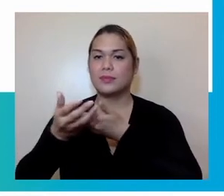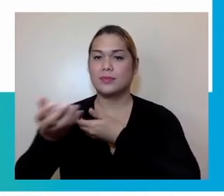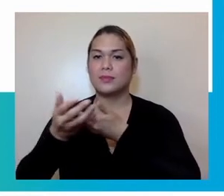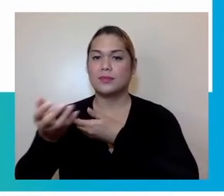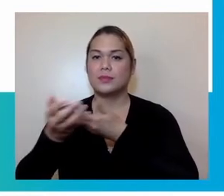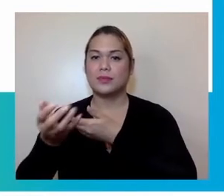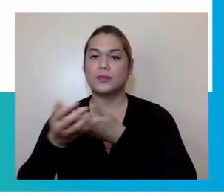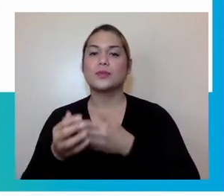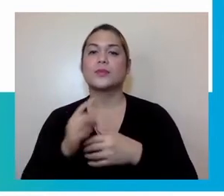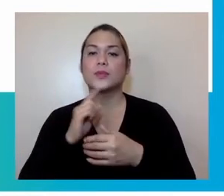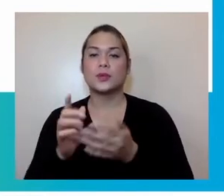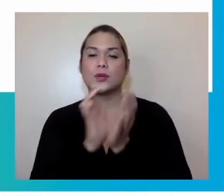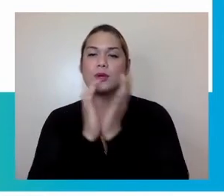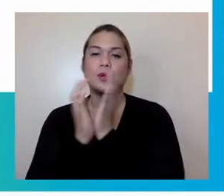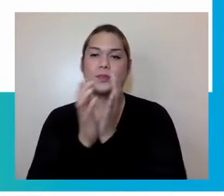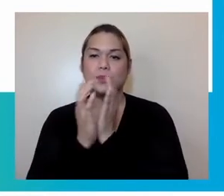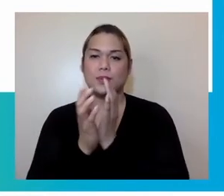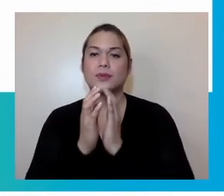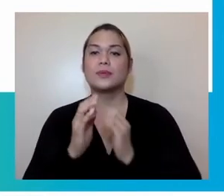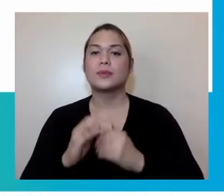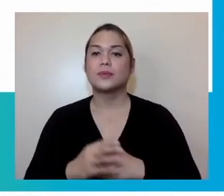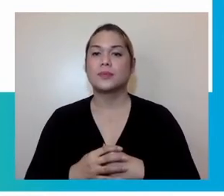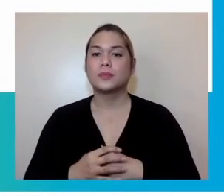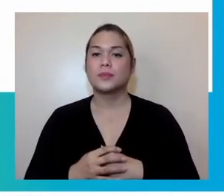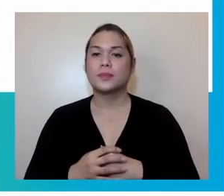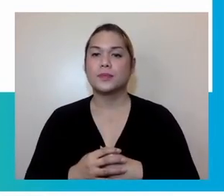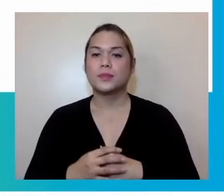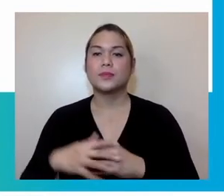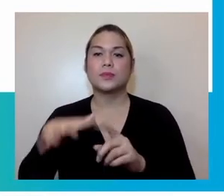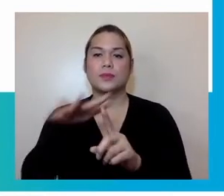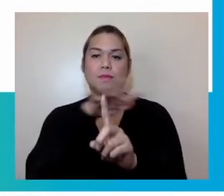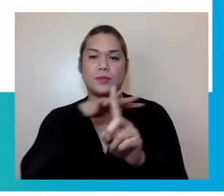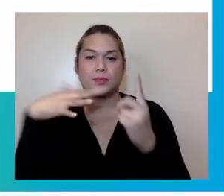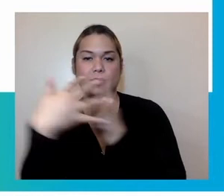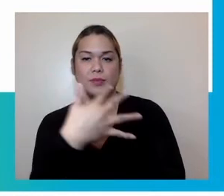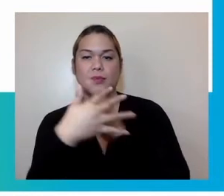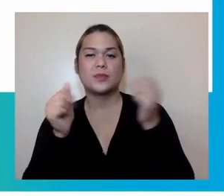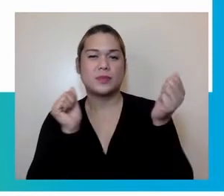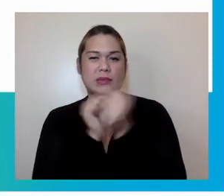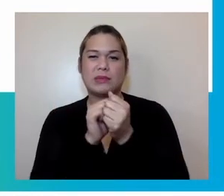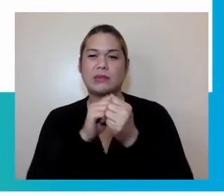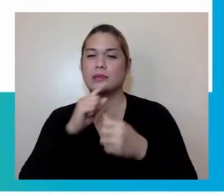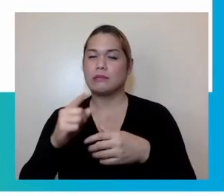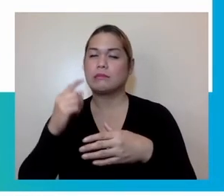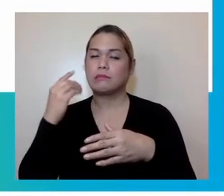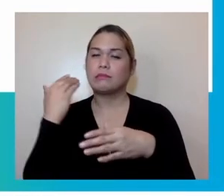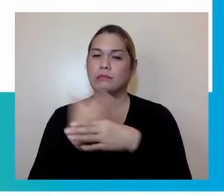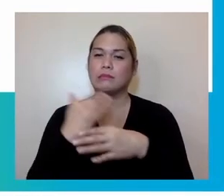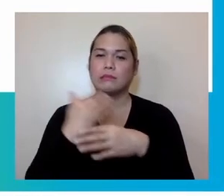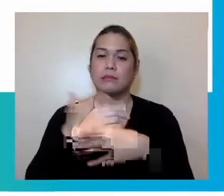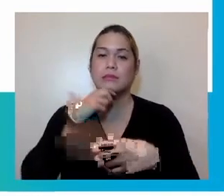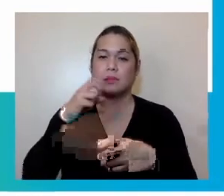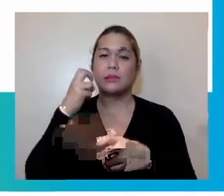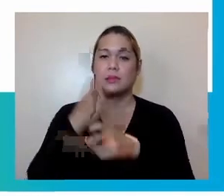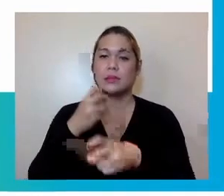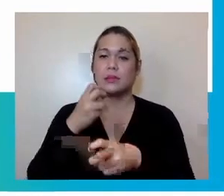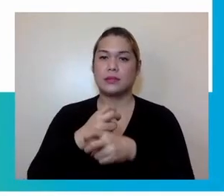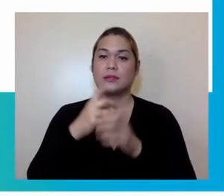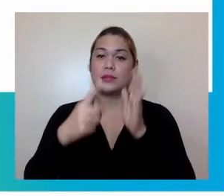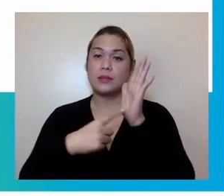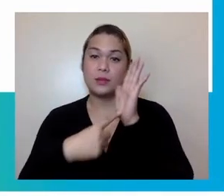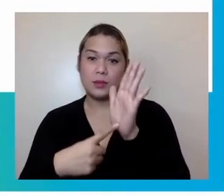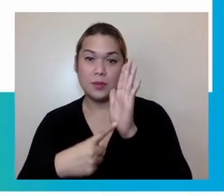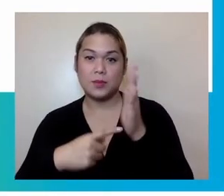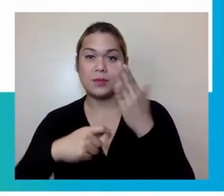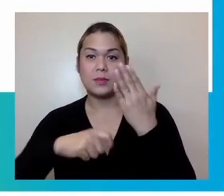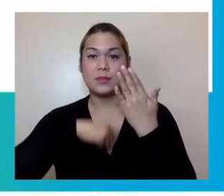environmental destruction associated with this investment. Among these are projects like Nang Yep Hydropower Dam in Mekong